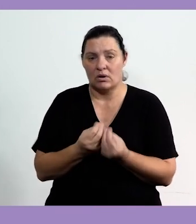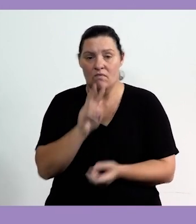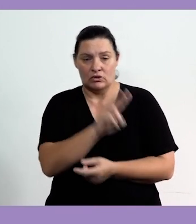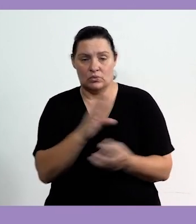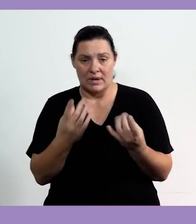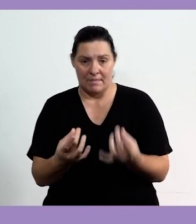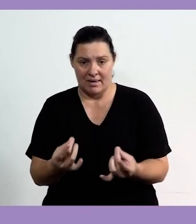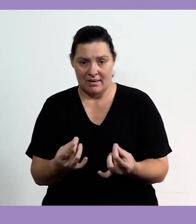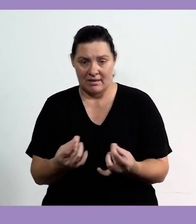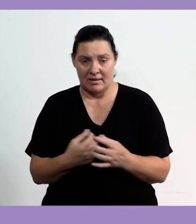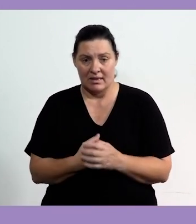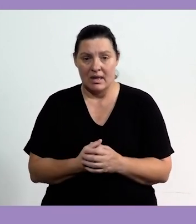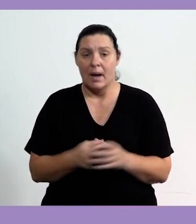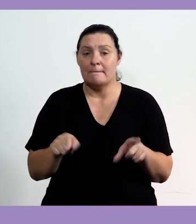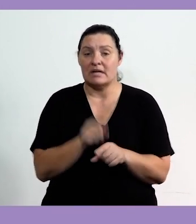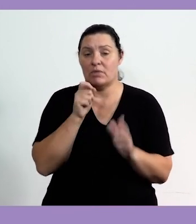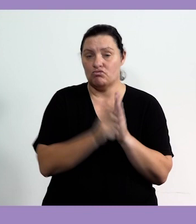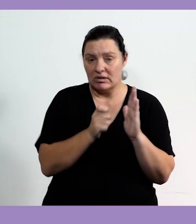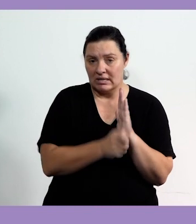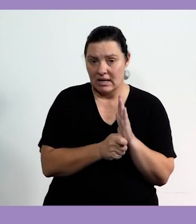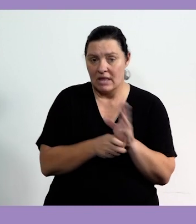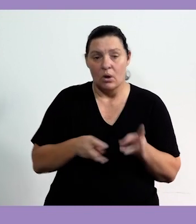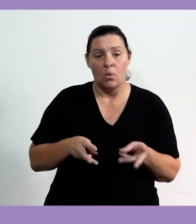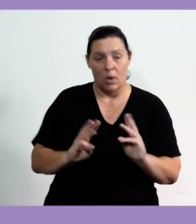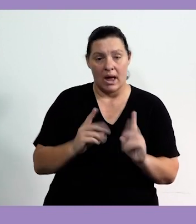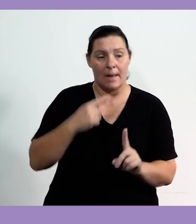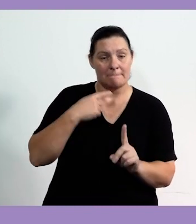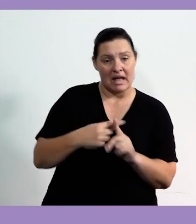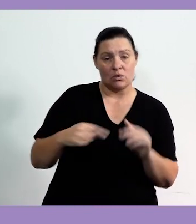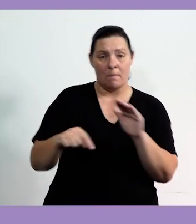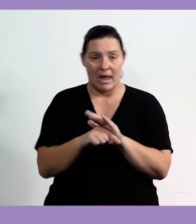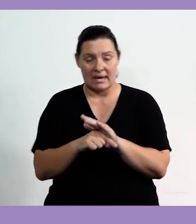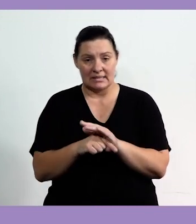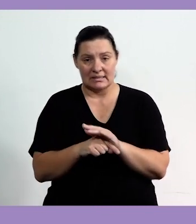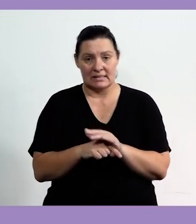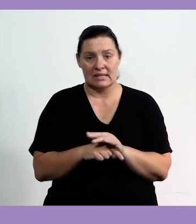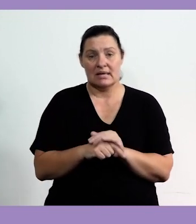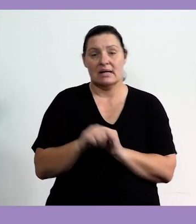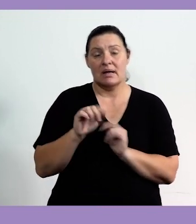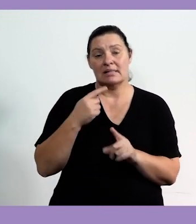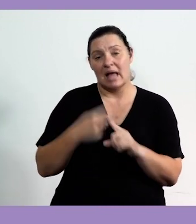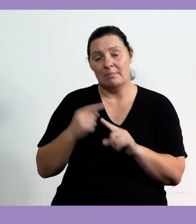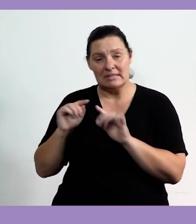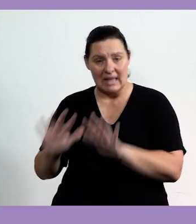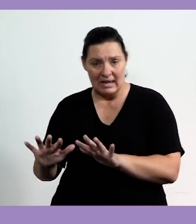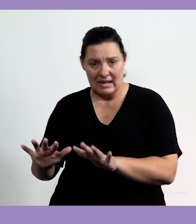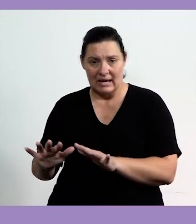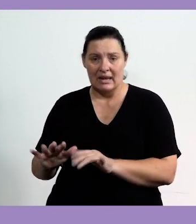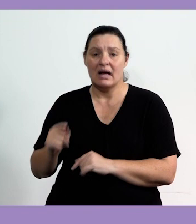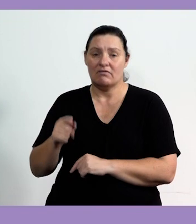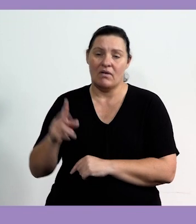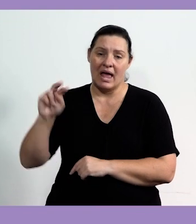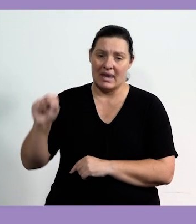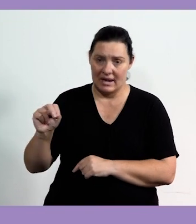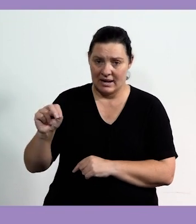be a product of two numbers. It must be written in the form plus or minus a multiplied by